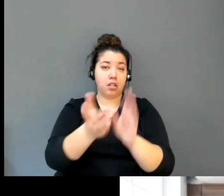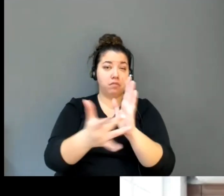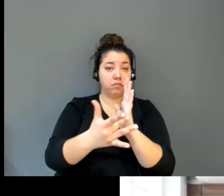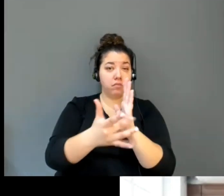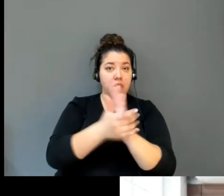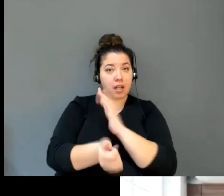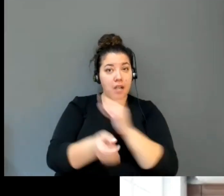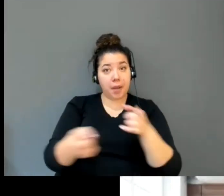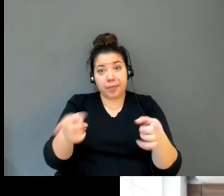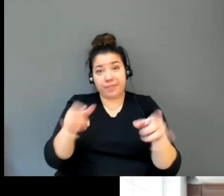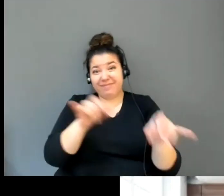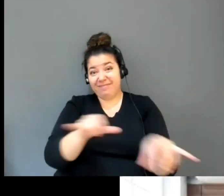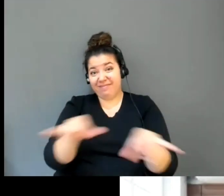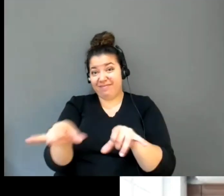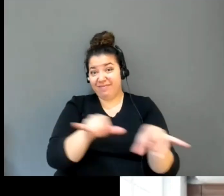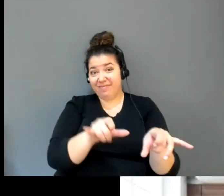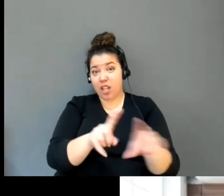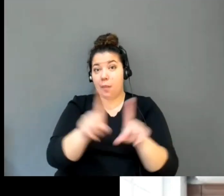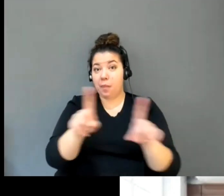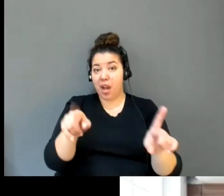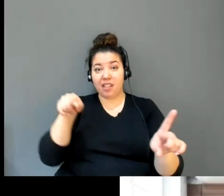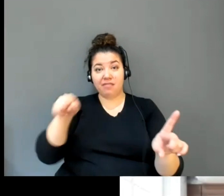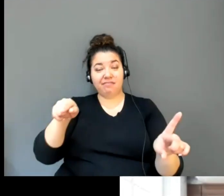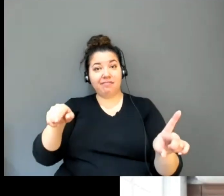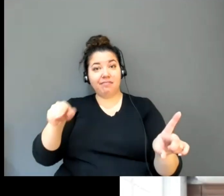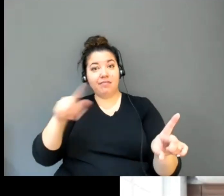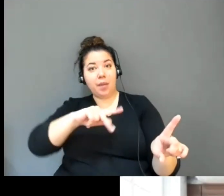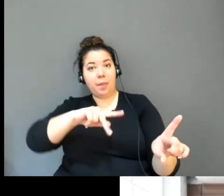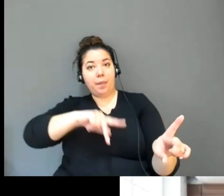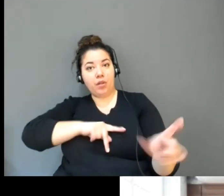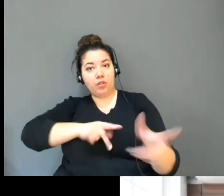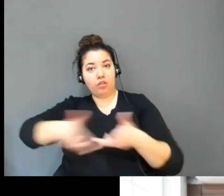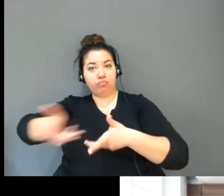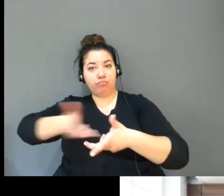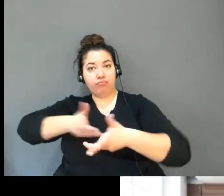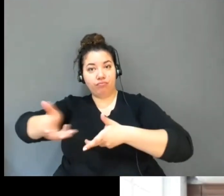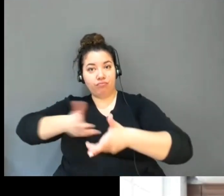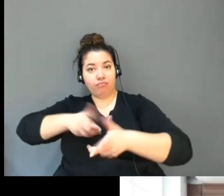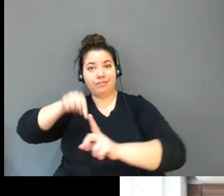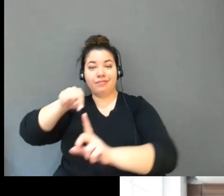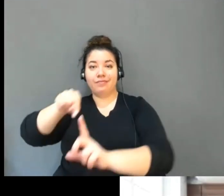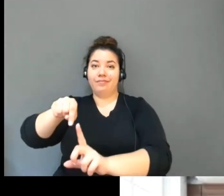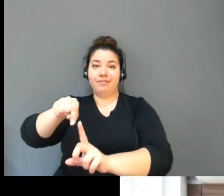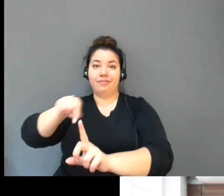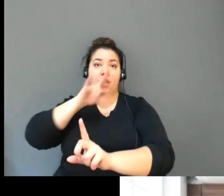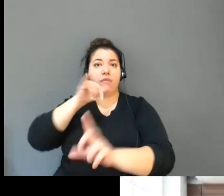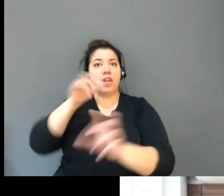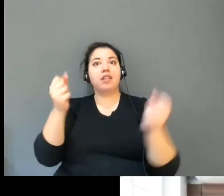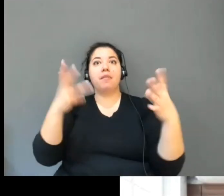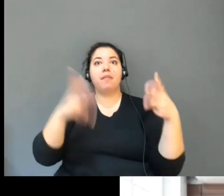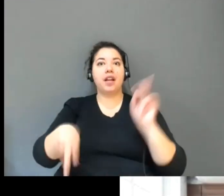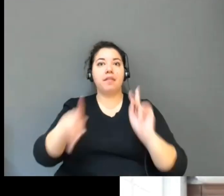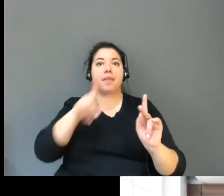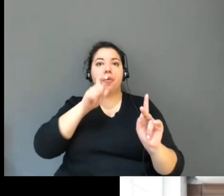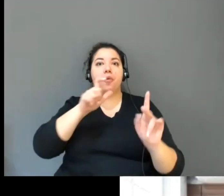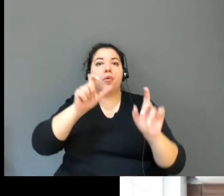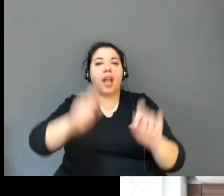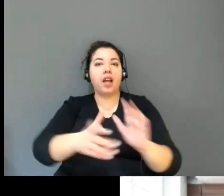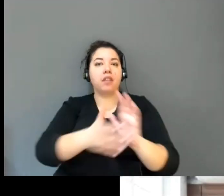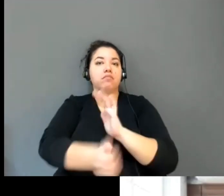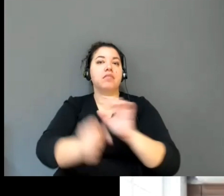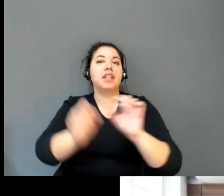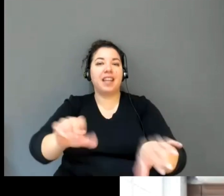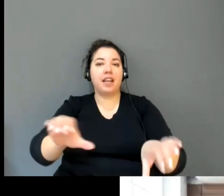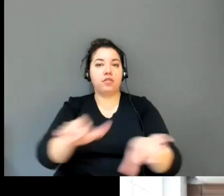skills. Ultimately, when it gets to that kind of earning level, there's lots of people that can do the work. The difference maker is